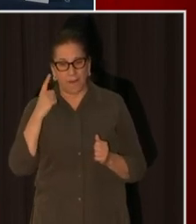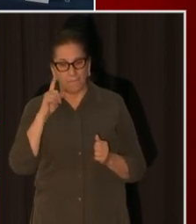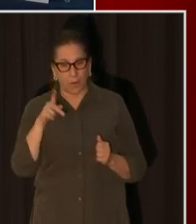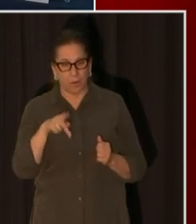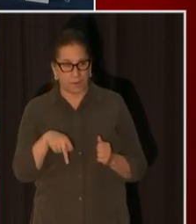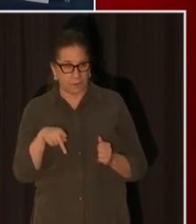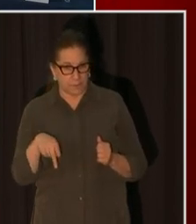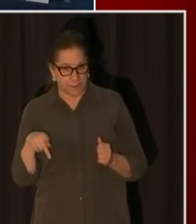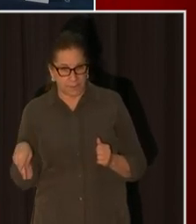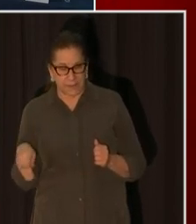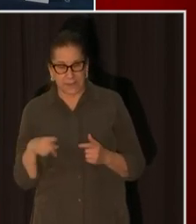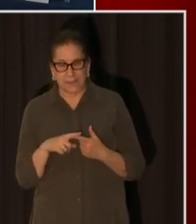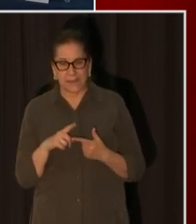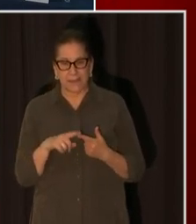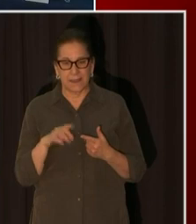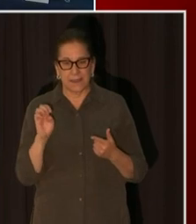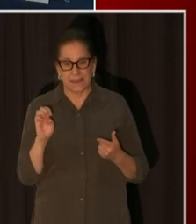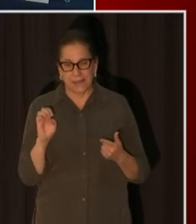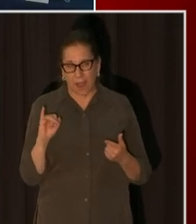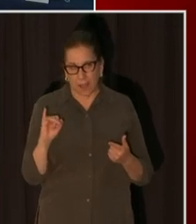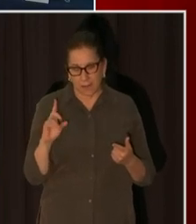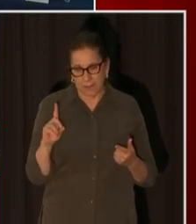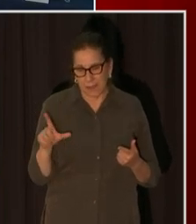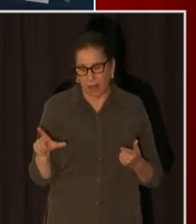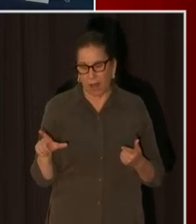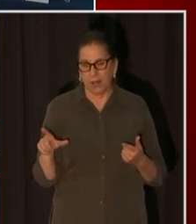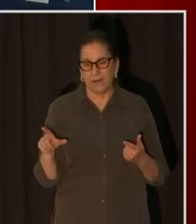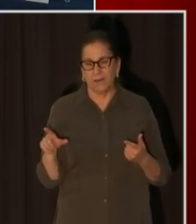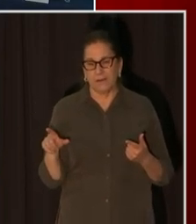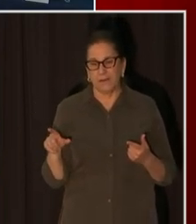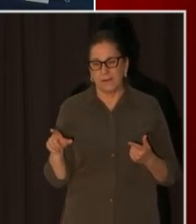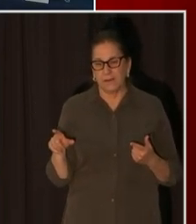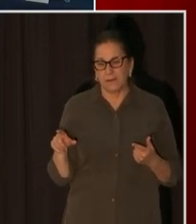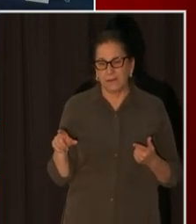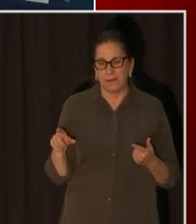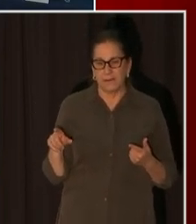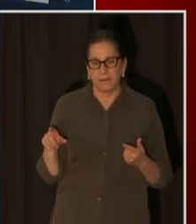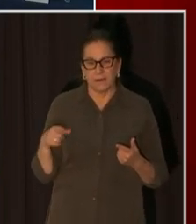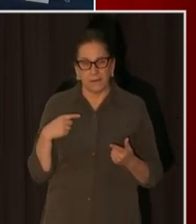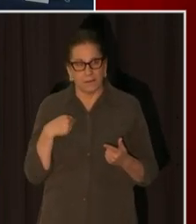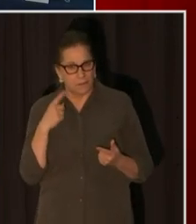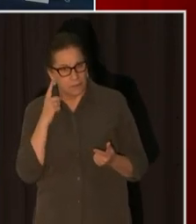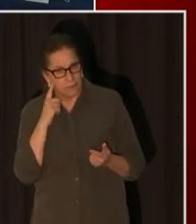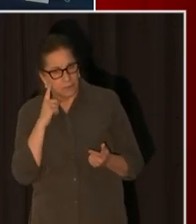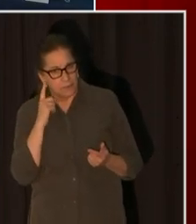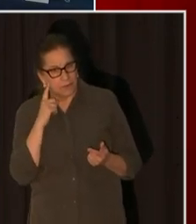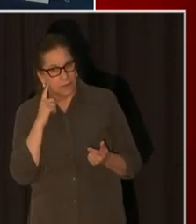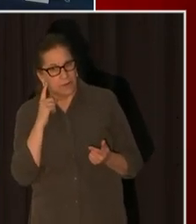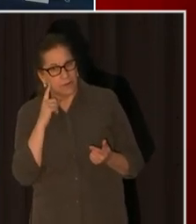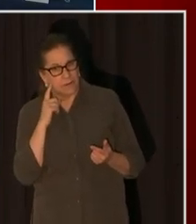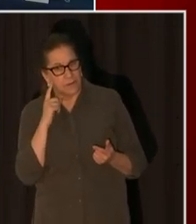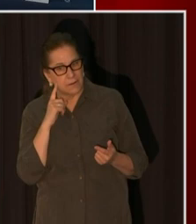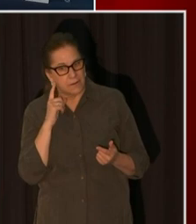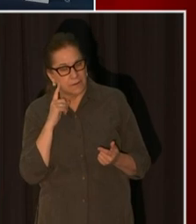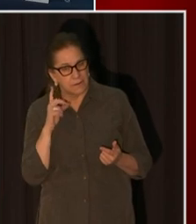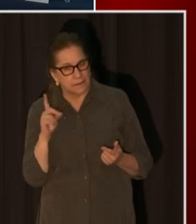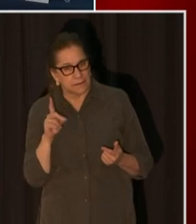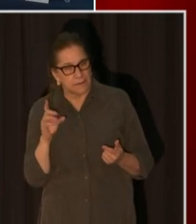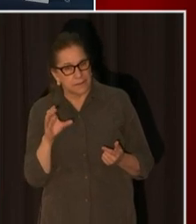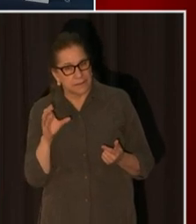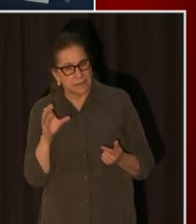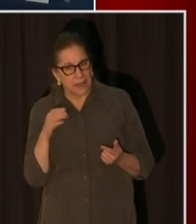for black and brown businesses? What about housing? What about these issues? And because we're so focused on the crisis,